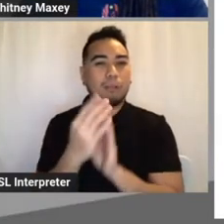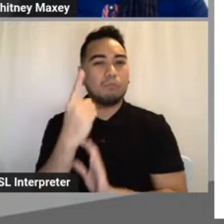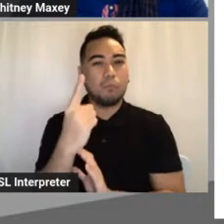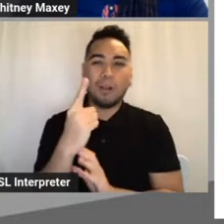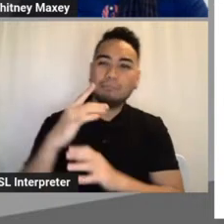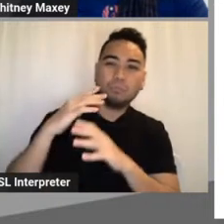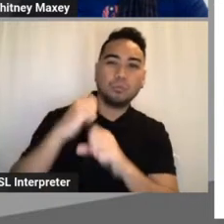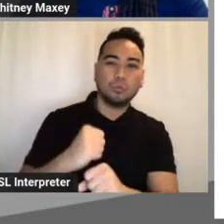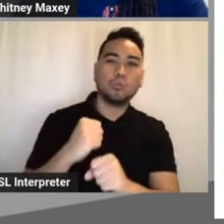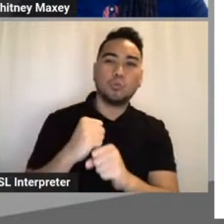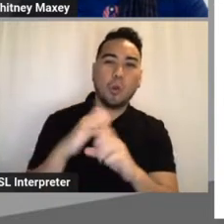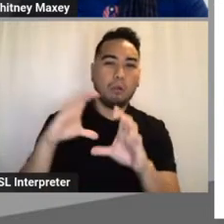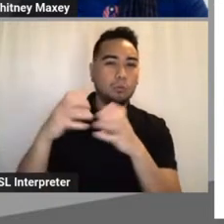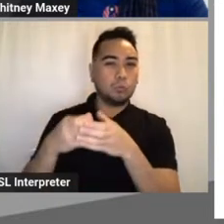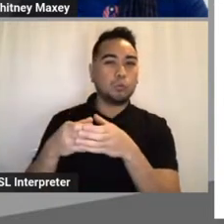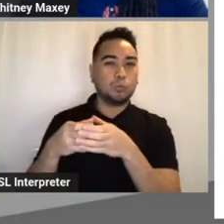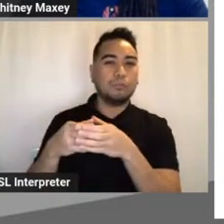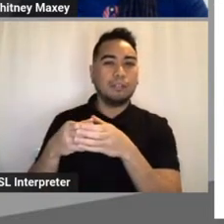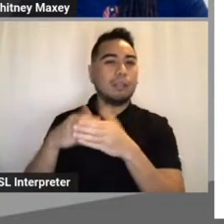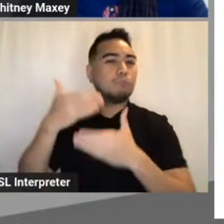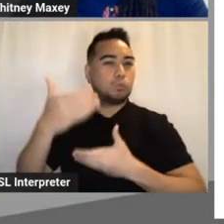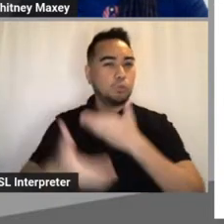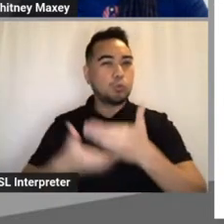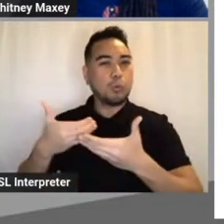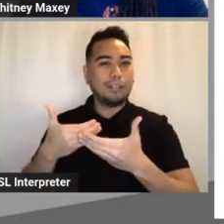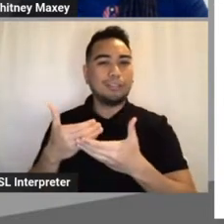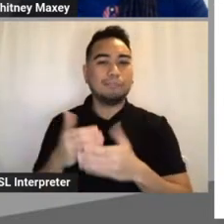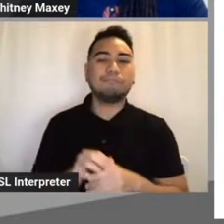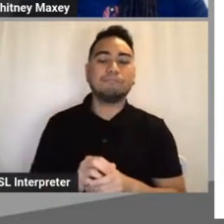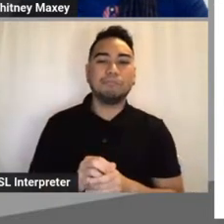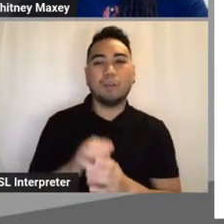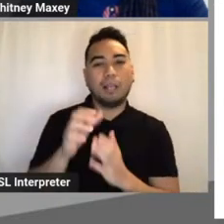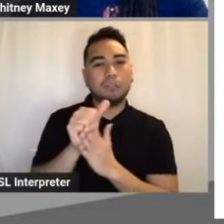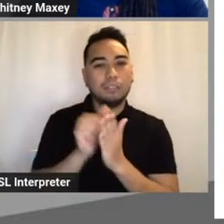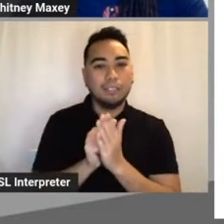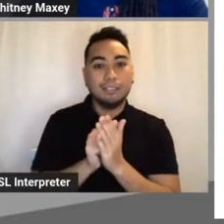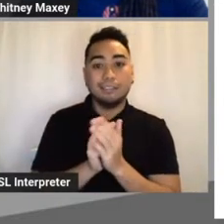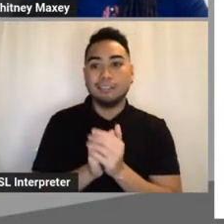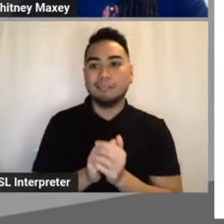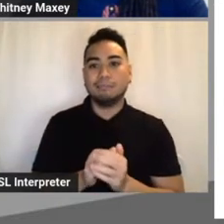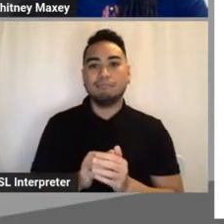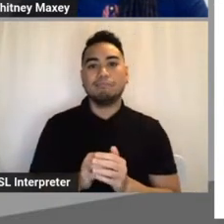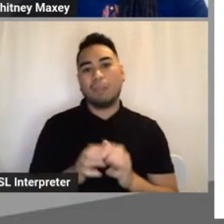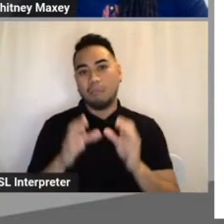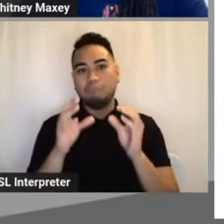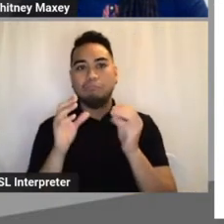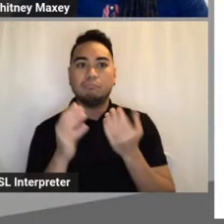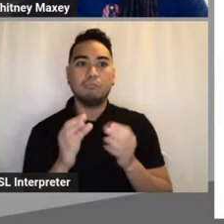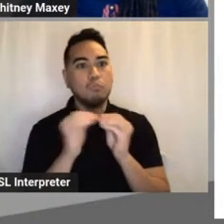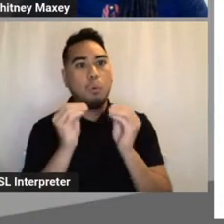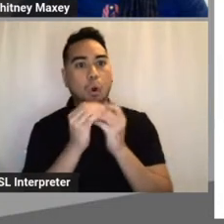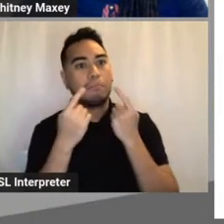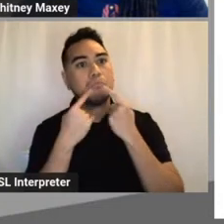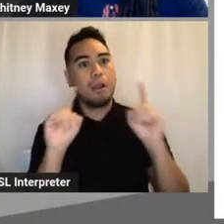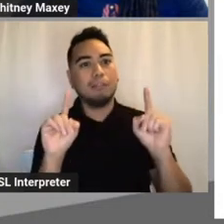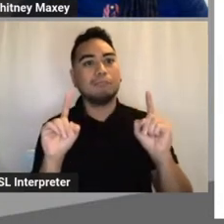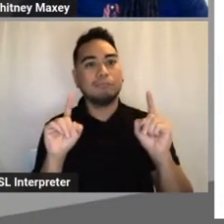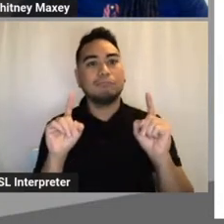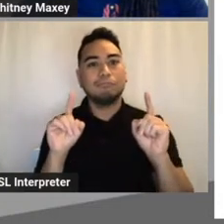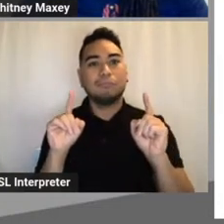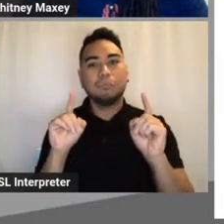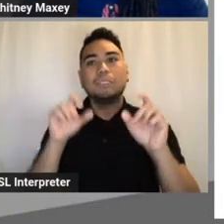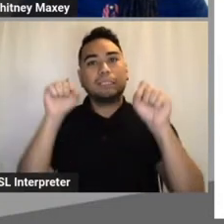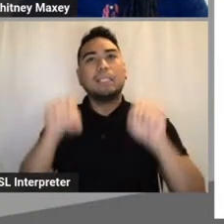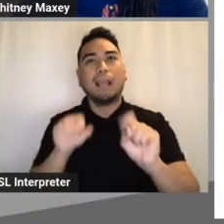progressive agenda. And the more effective we are at doing that today, the better our prospects are for taking the offensive